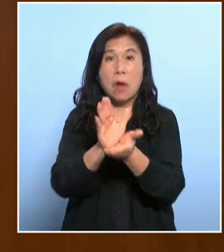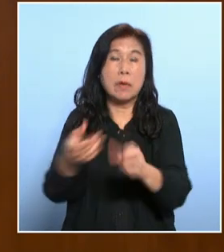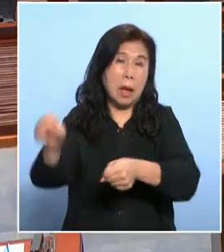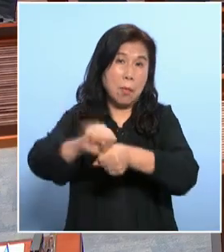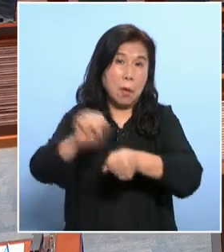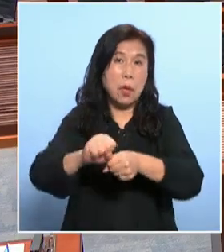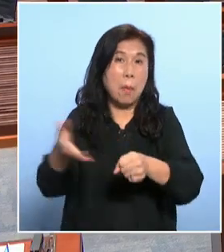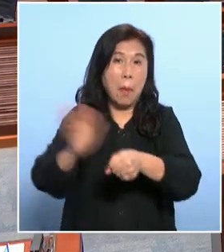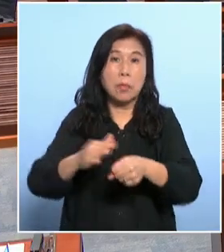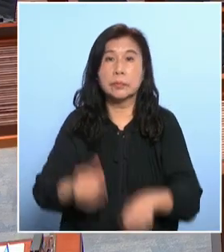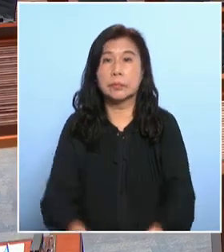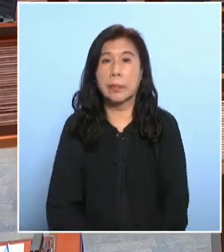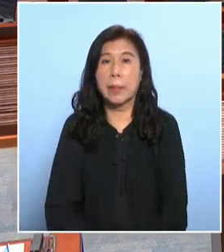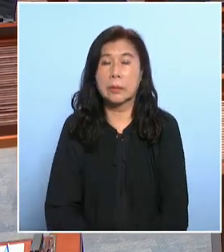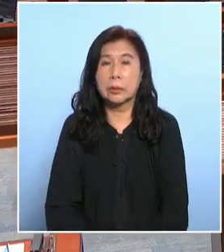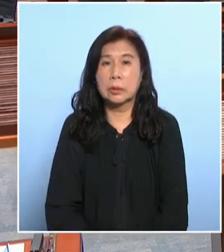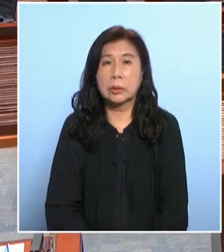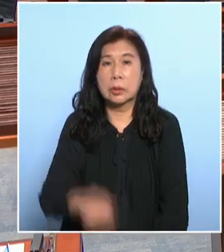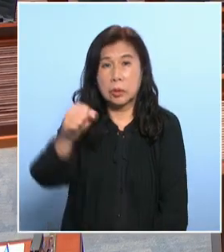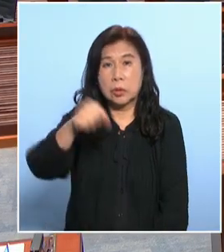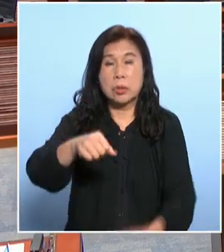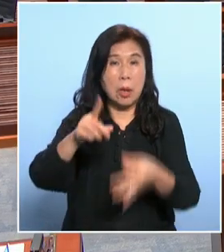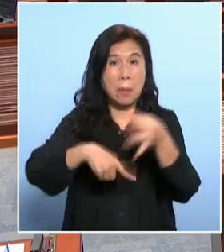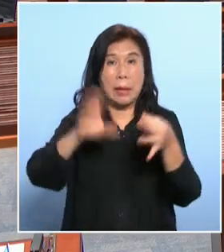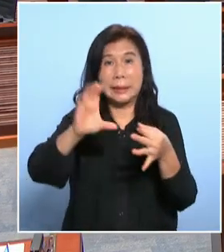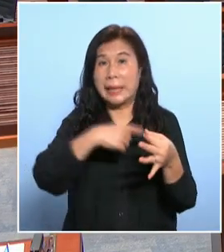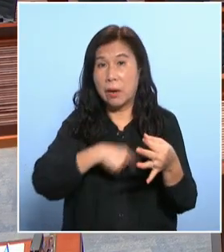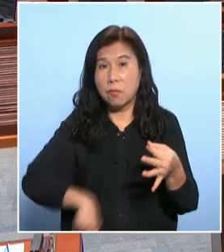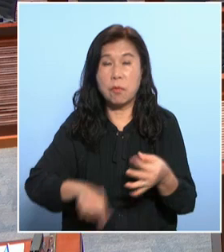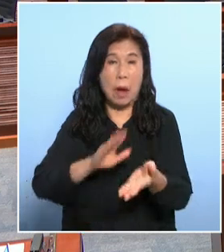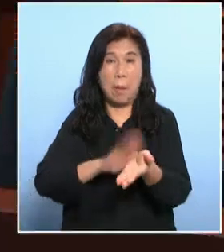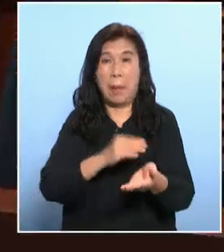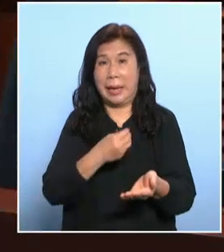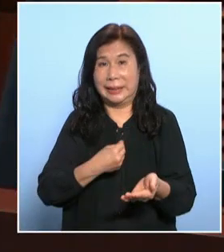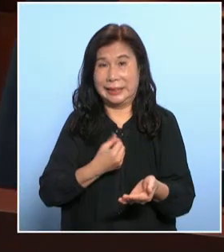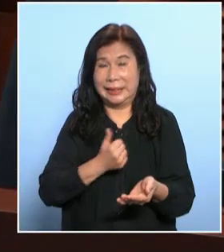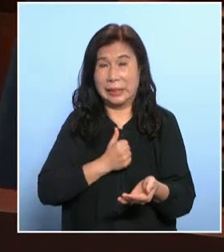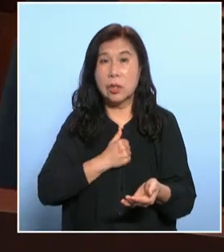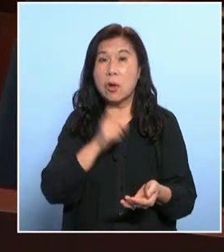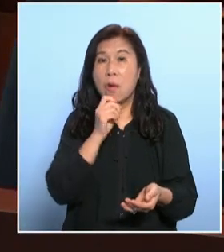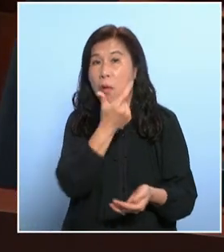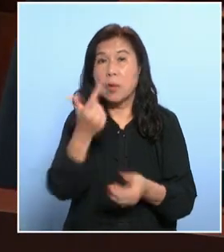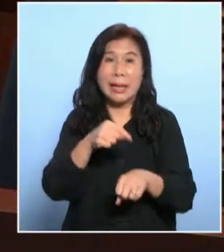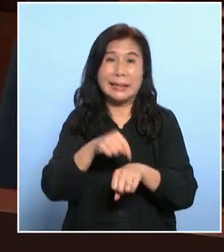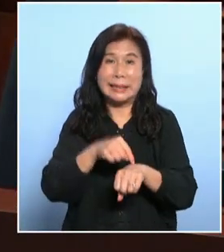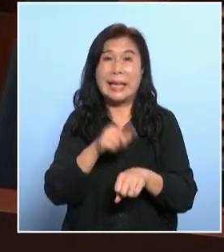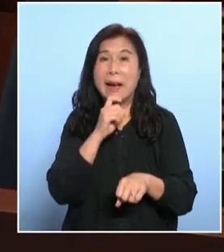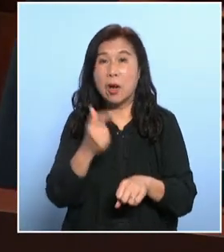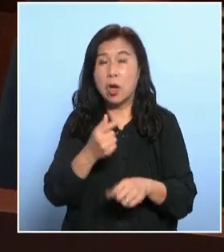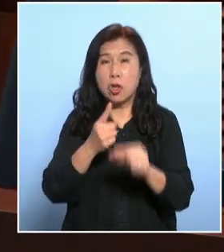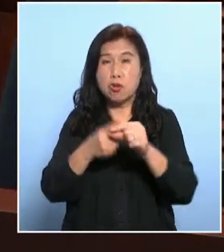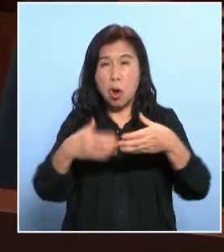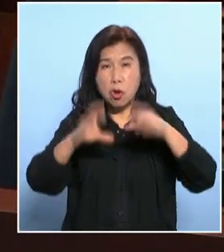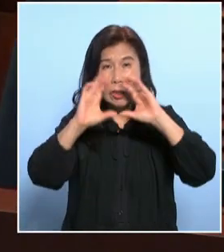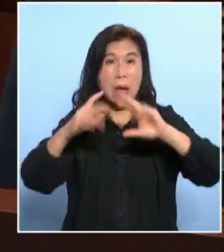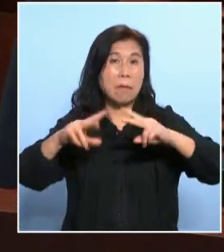handle all these issues. Ms. Elizabeth Quat. Thank you, Chair. I would like to follow up. Professor Chen Wing Kong mentioned that we should